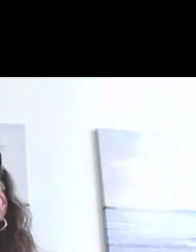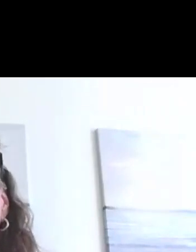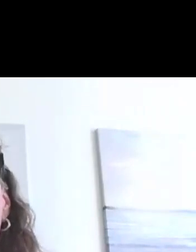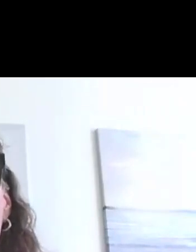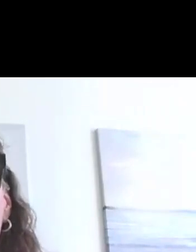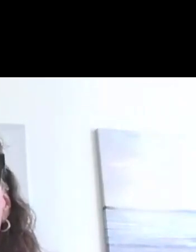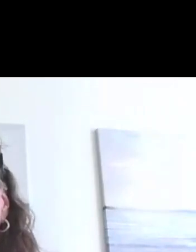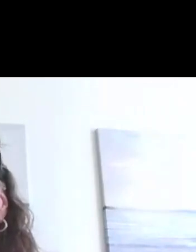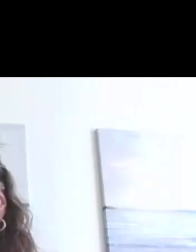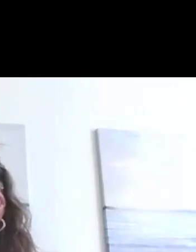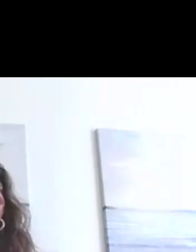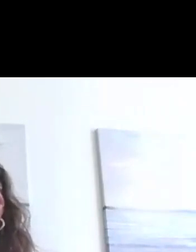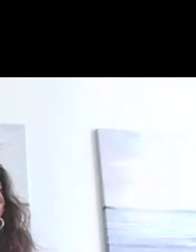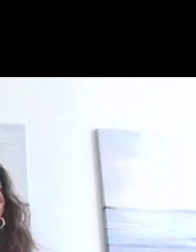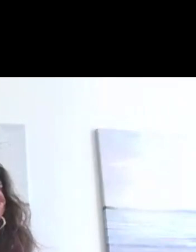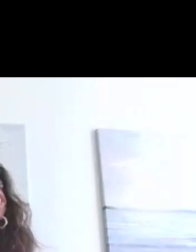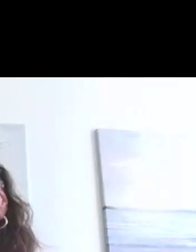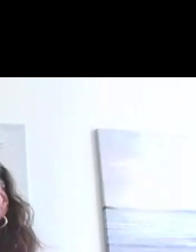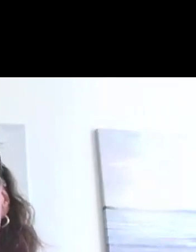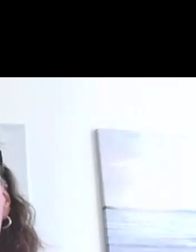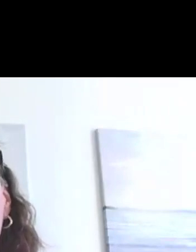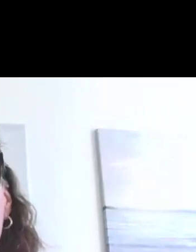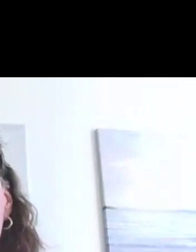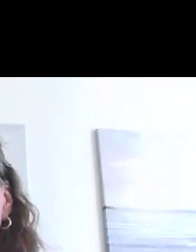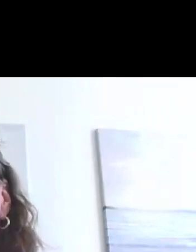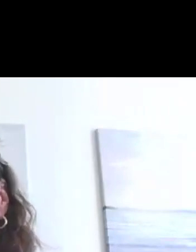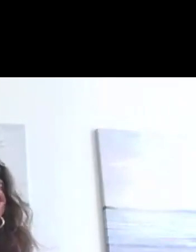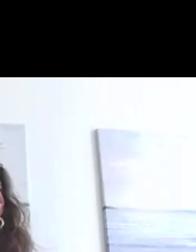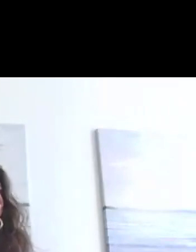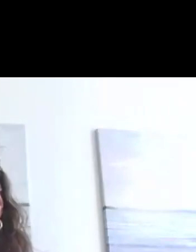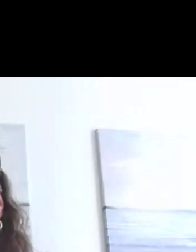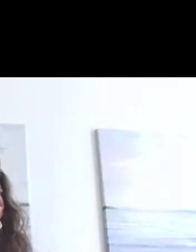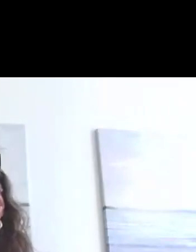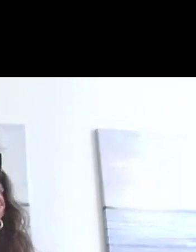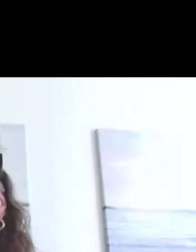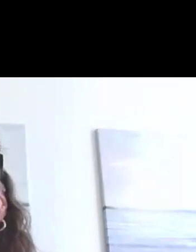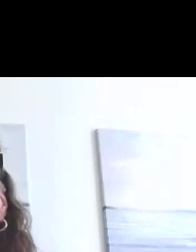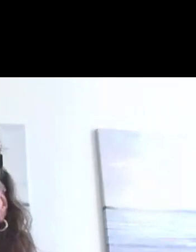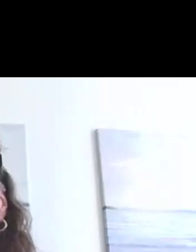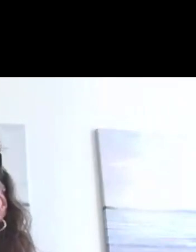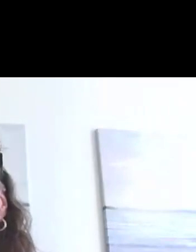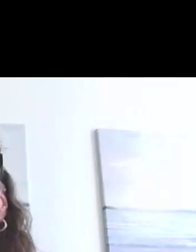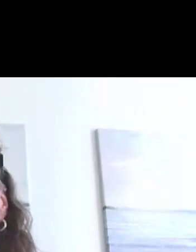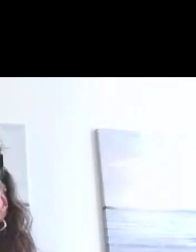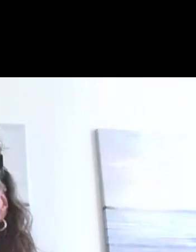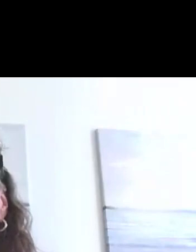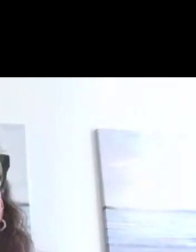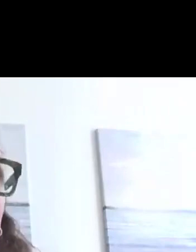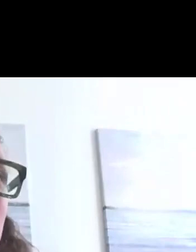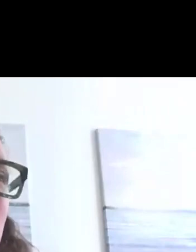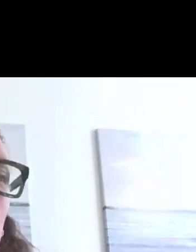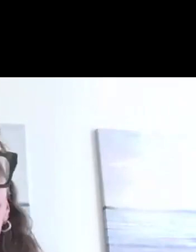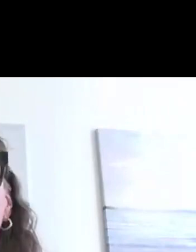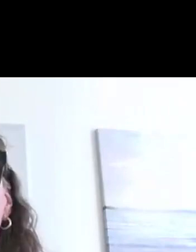got signed this year in partnership with the legislature, released on World Alzheimer's Day. No small